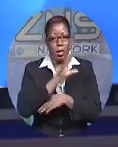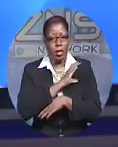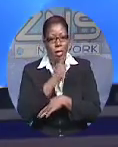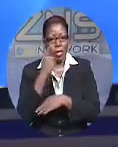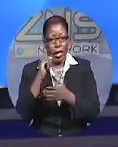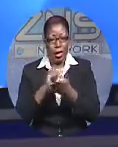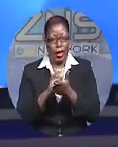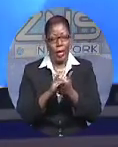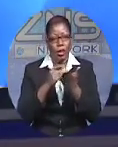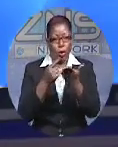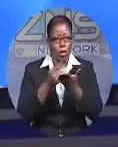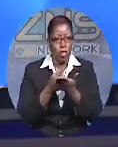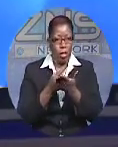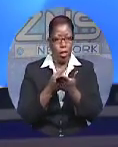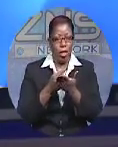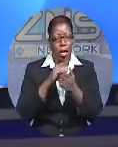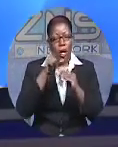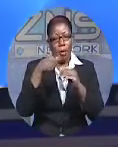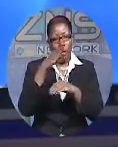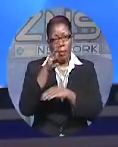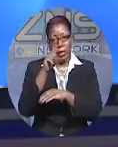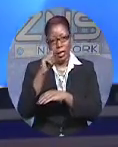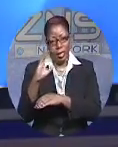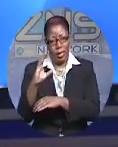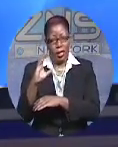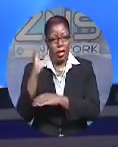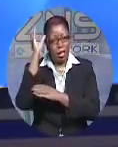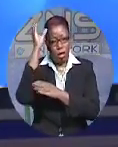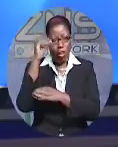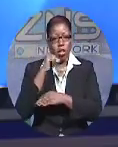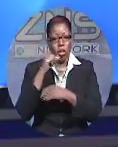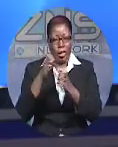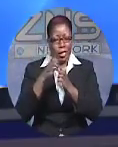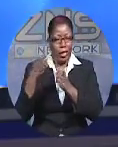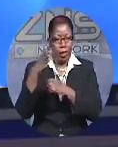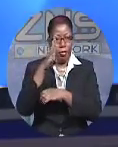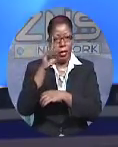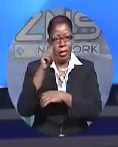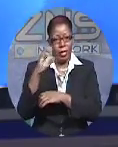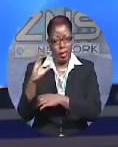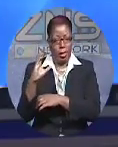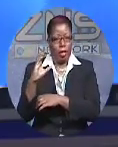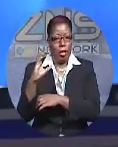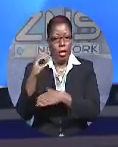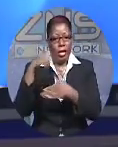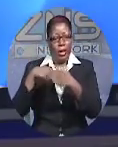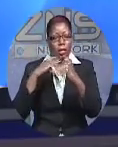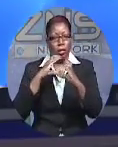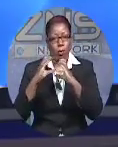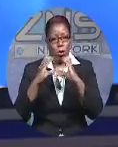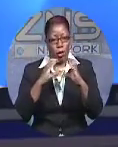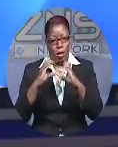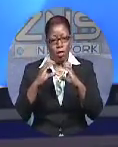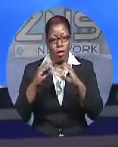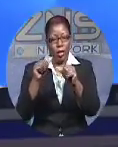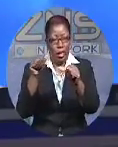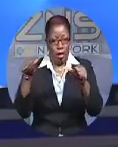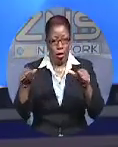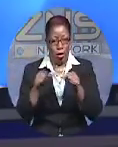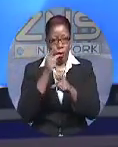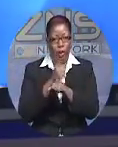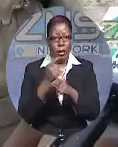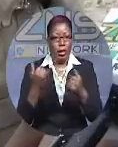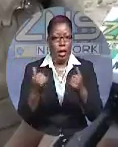as negotiations with BTC are concerned, he's not keen on extending BTC's monopoly in the telecommunications sector at this